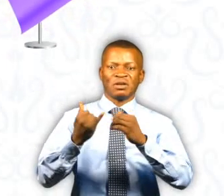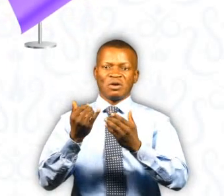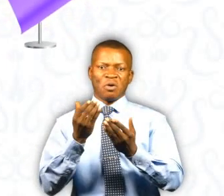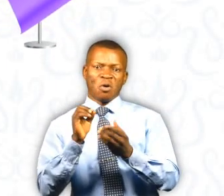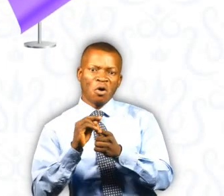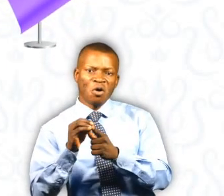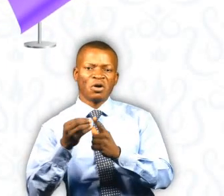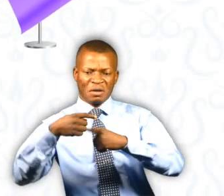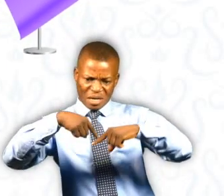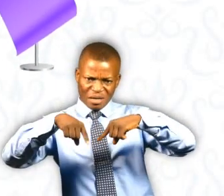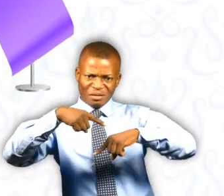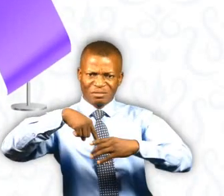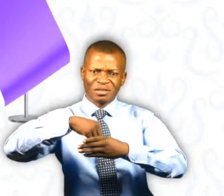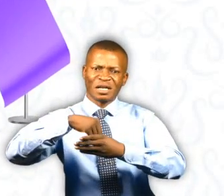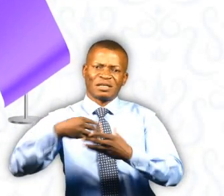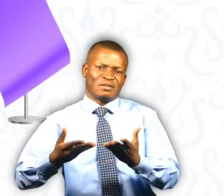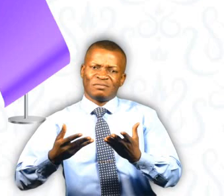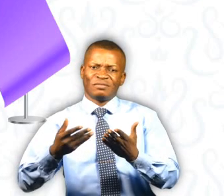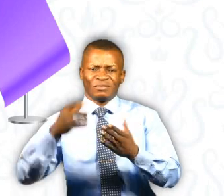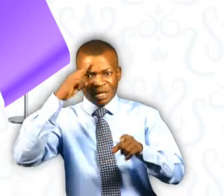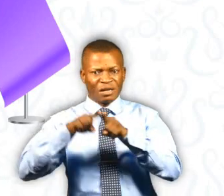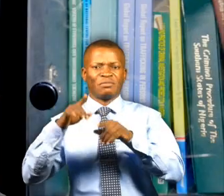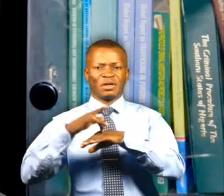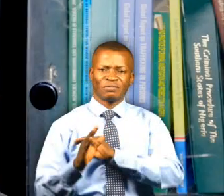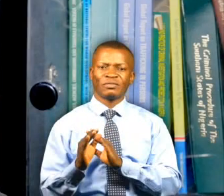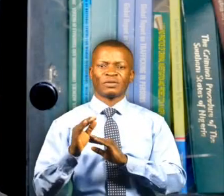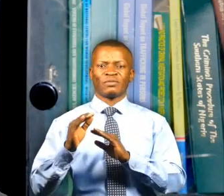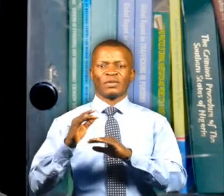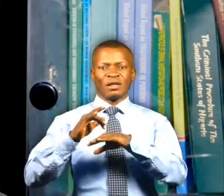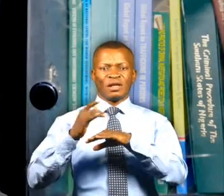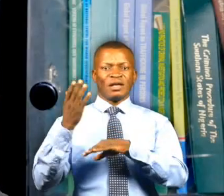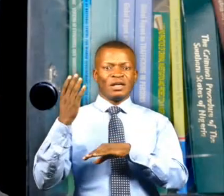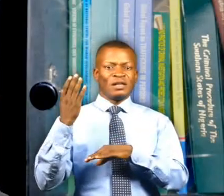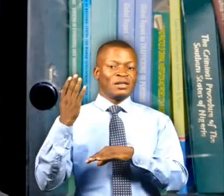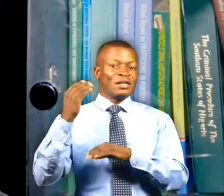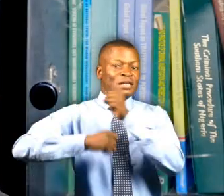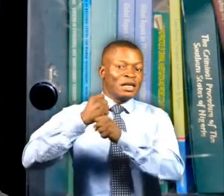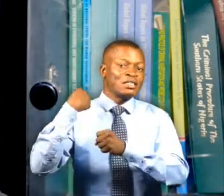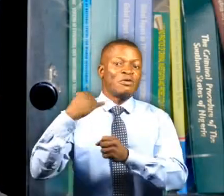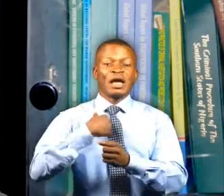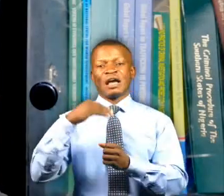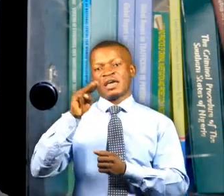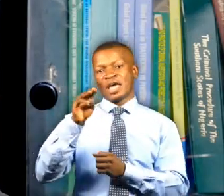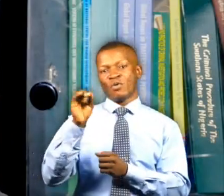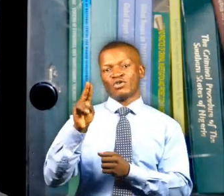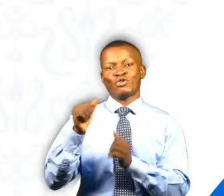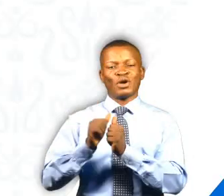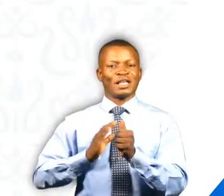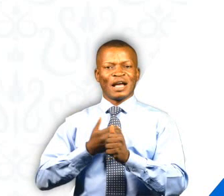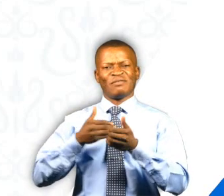be multilateral, it can also be a tripartite agreement. Late last year, we had